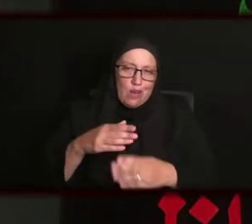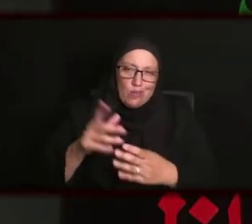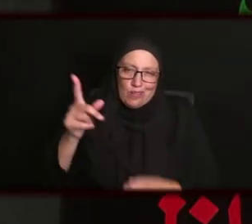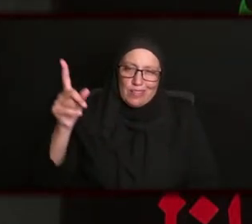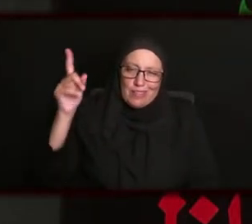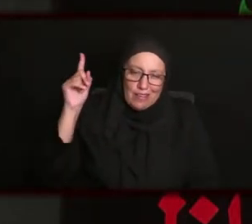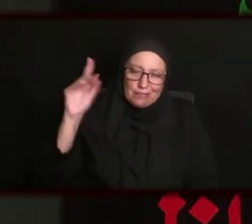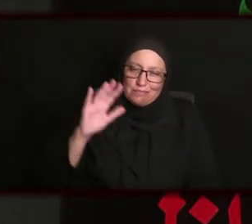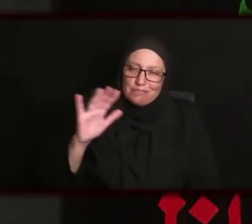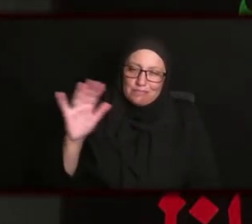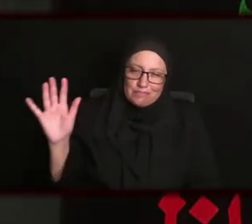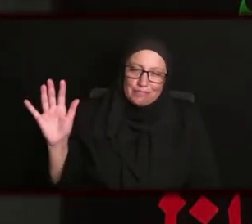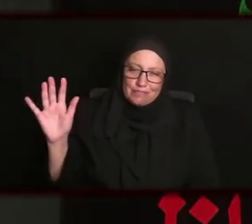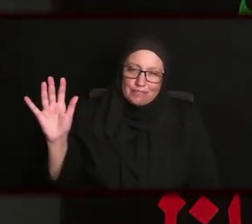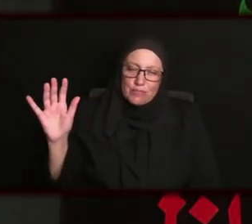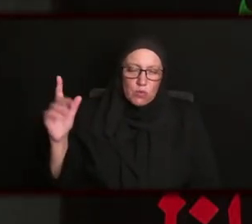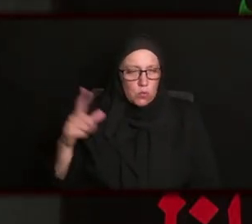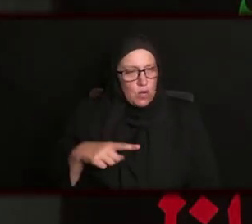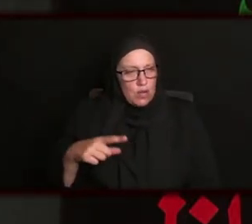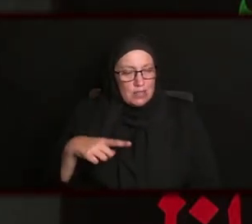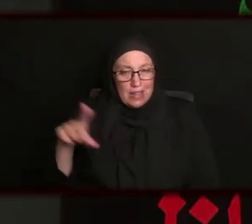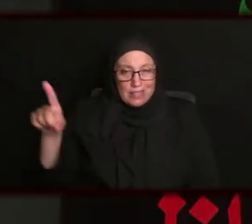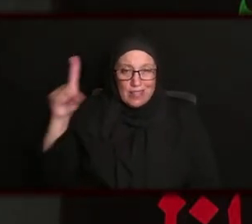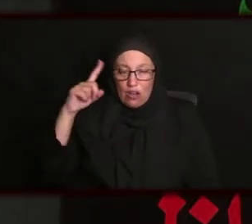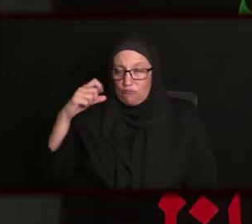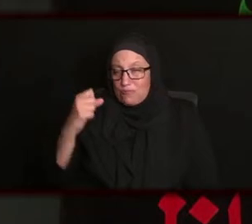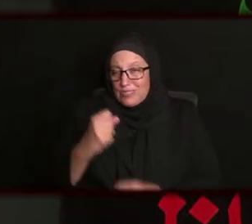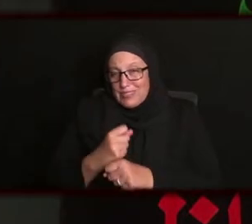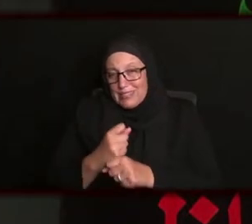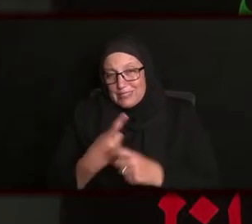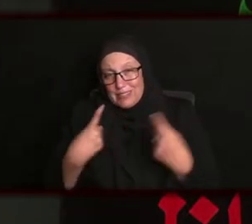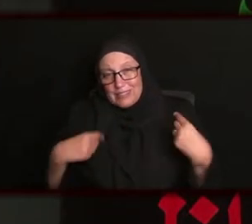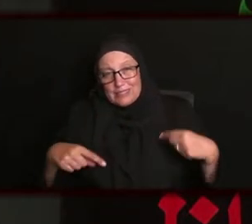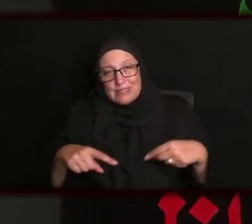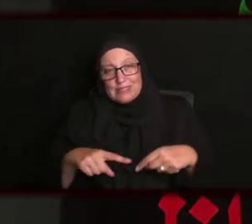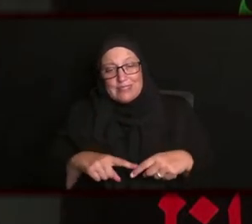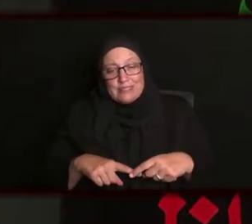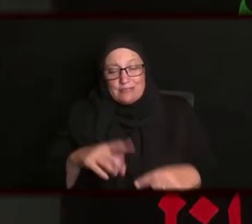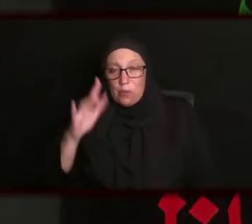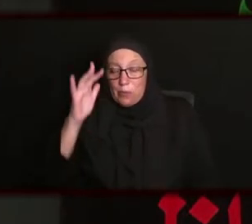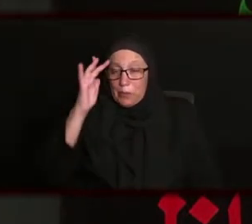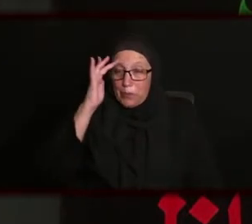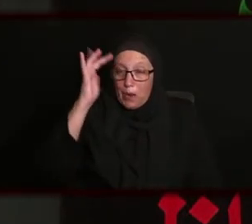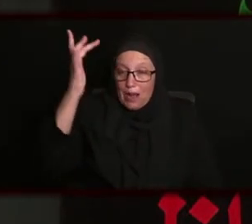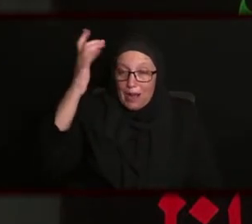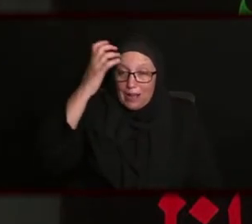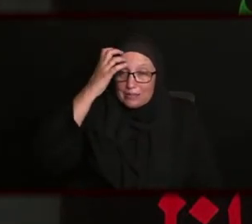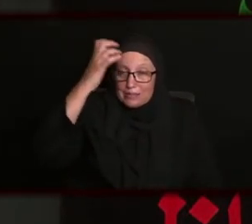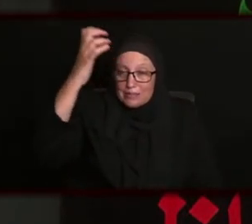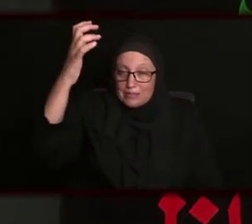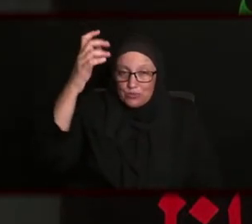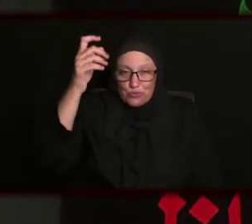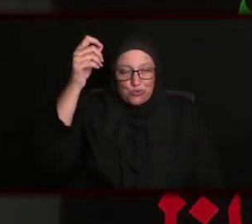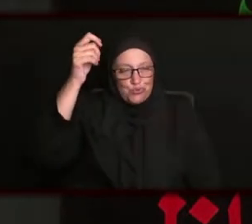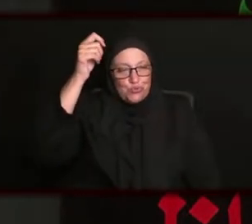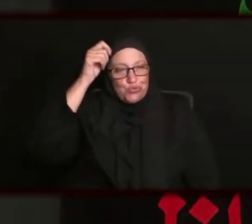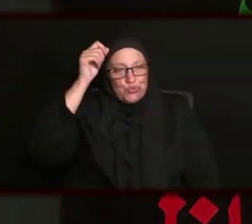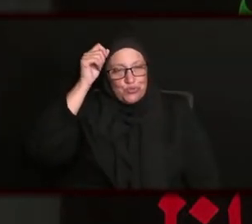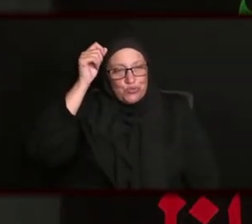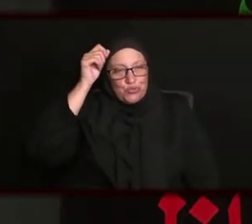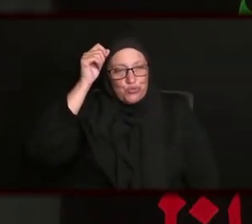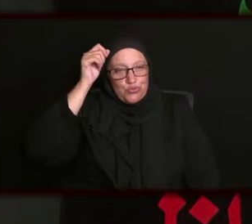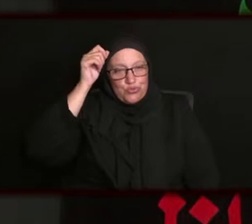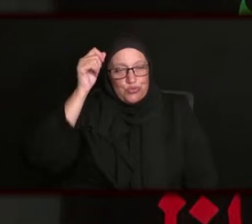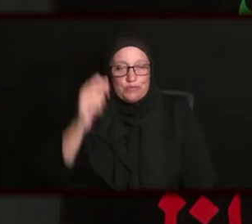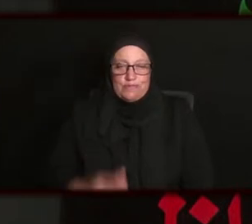the All-Wise and He's the All-Knowledgeable. We have an equation in our minds, yes? We say, I can't